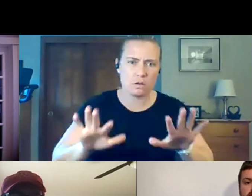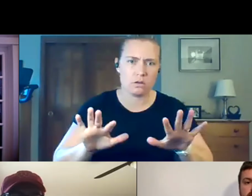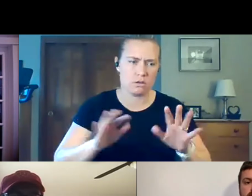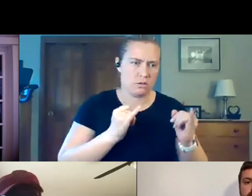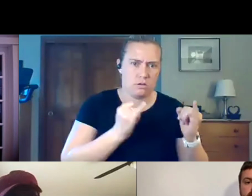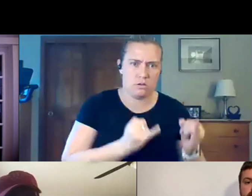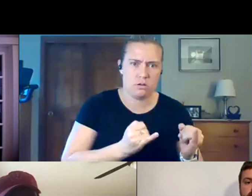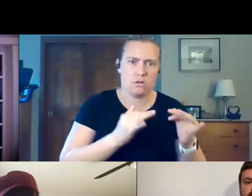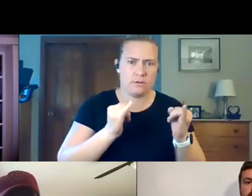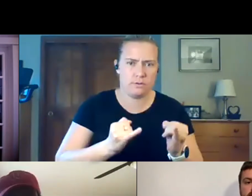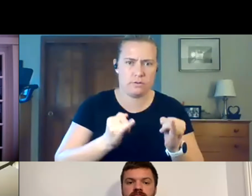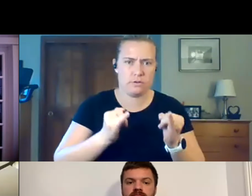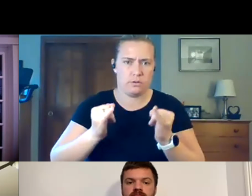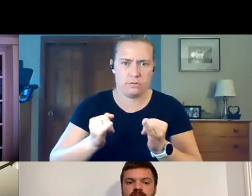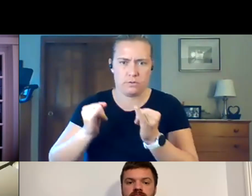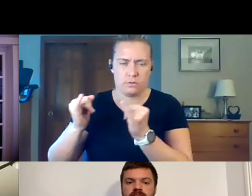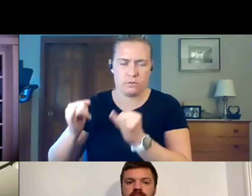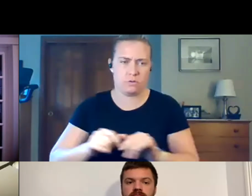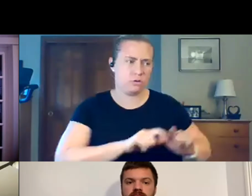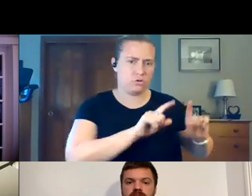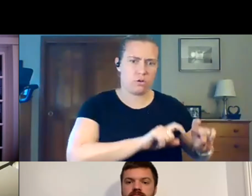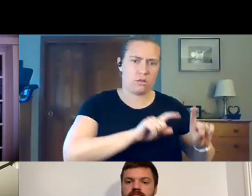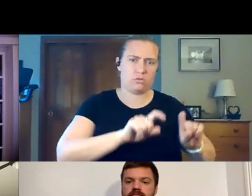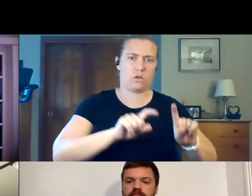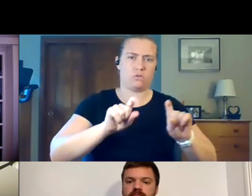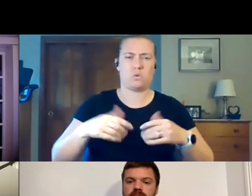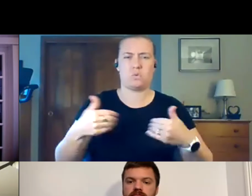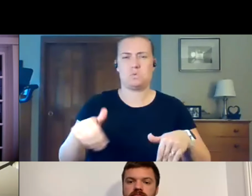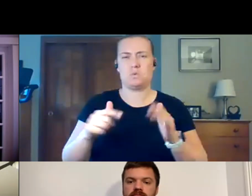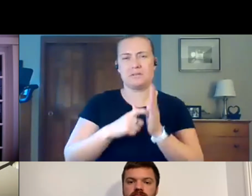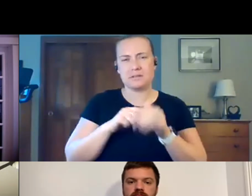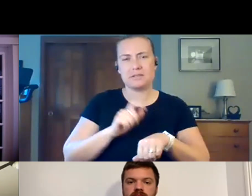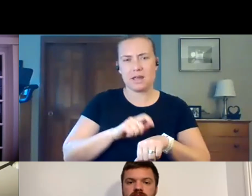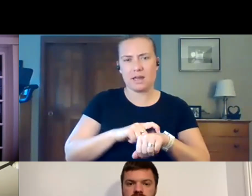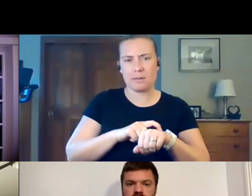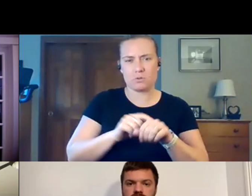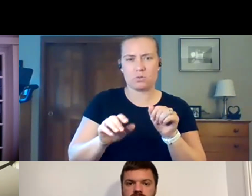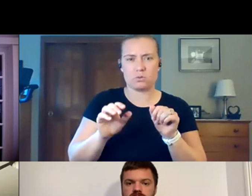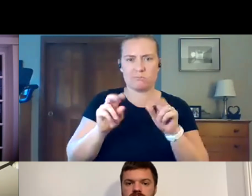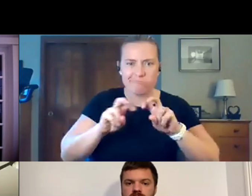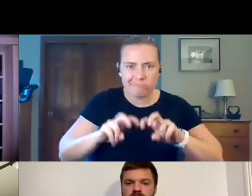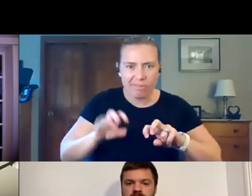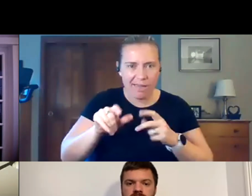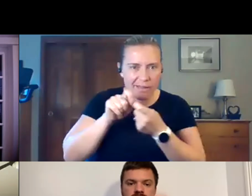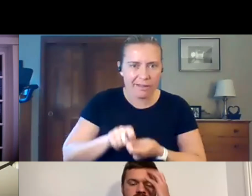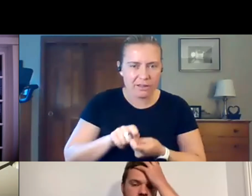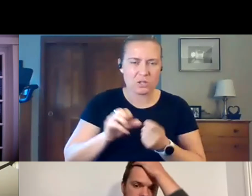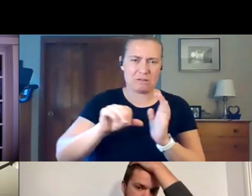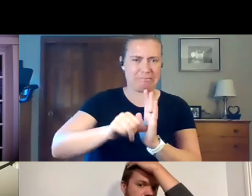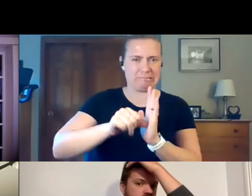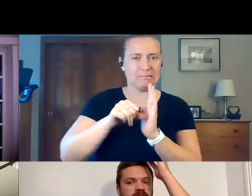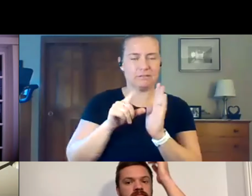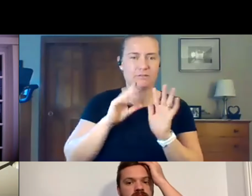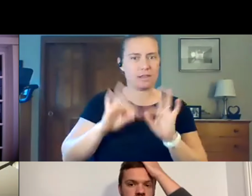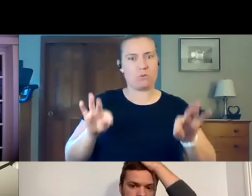individually, set these trials up to really get at that detail. So just also really reinforcing the importance